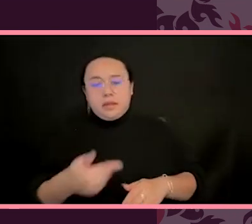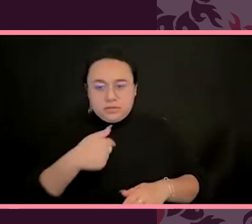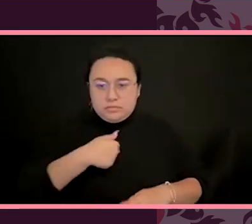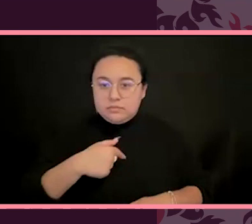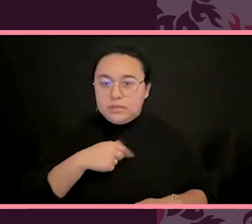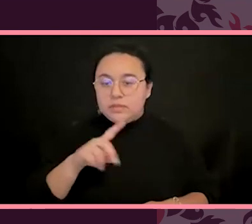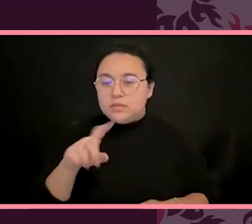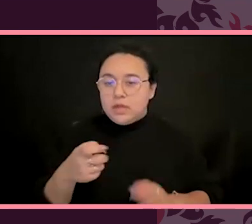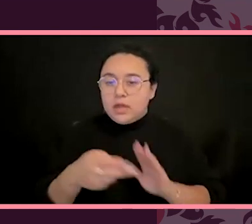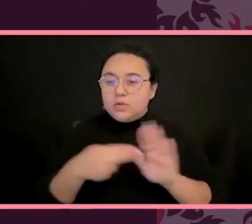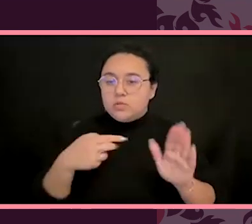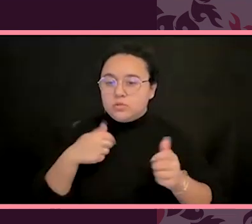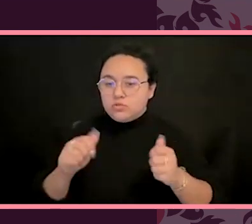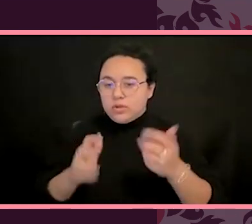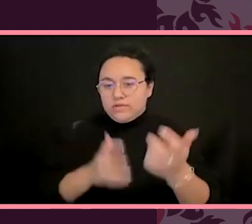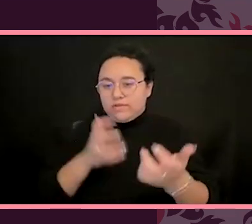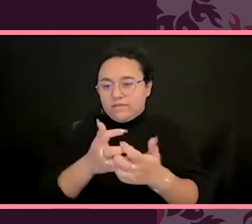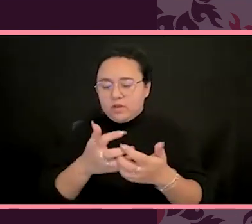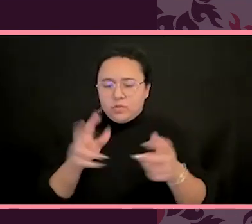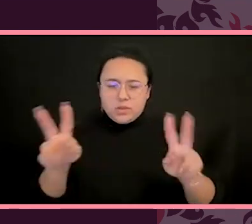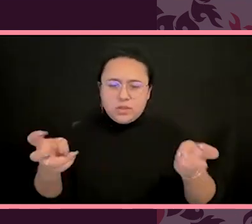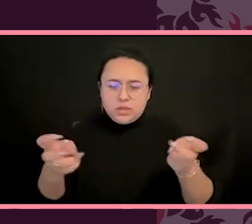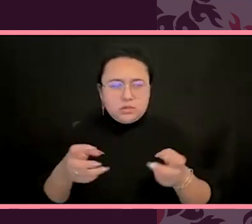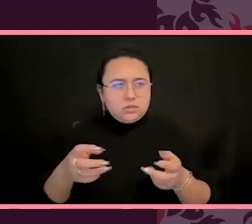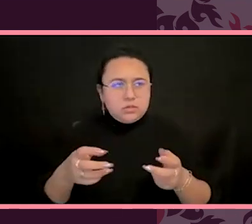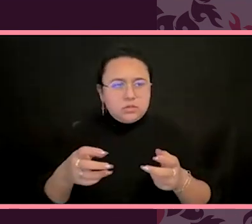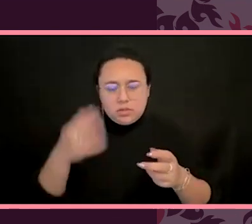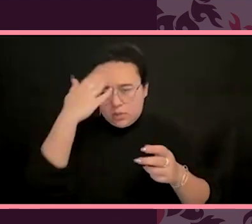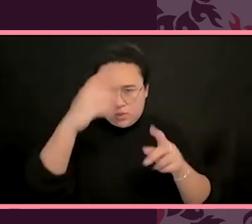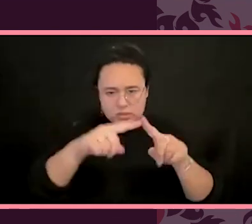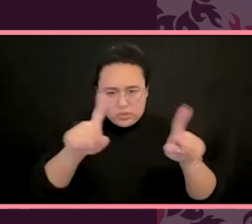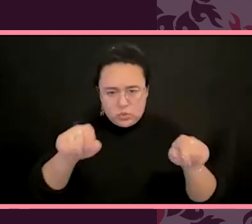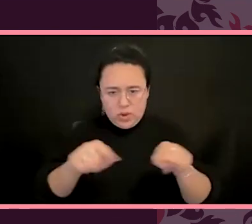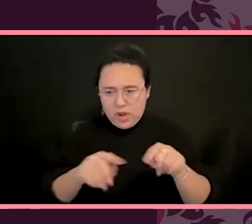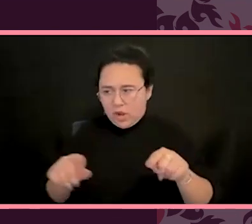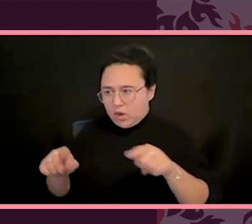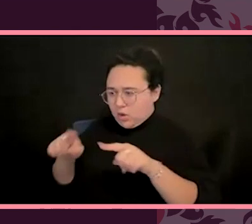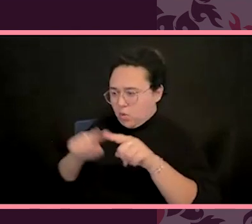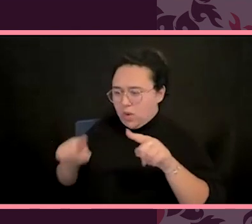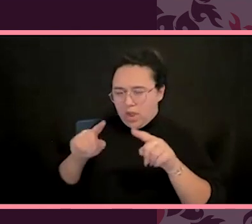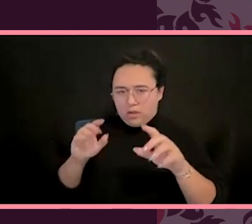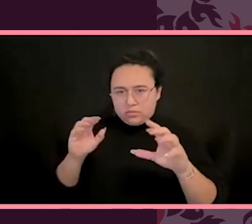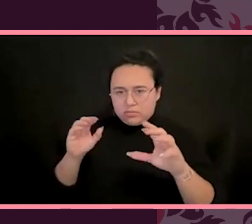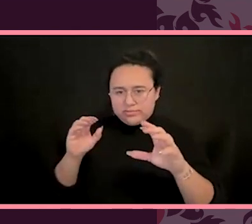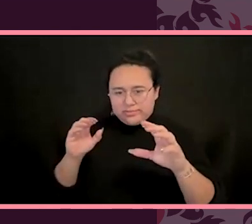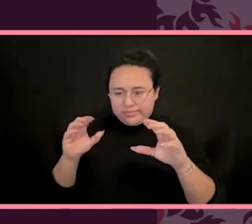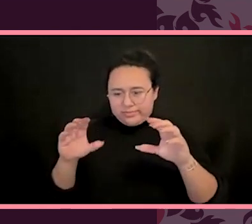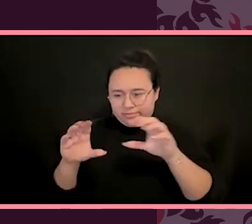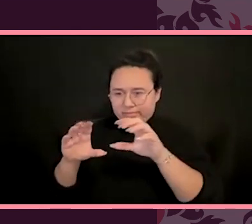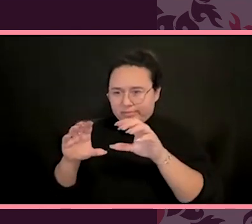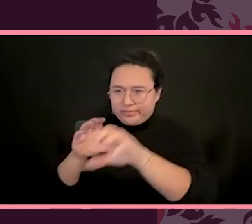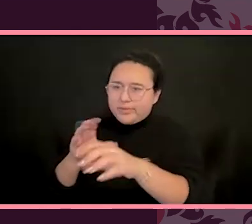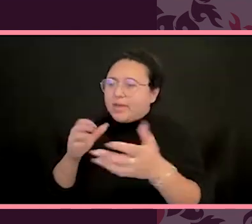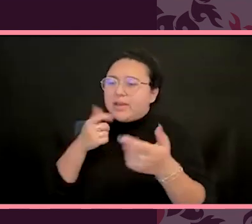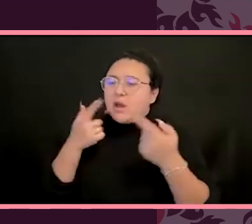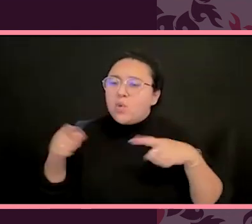trying to fit, what's that saying, like a square peg into a round hole. We were really trying to make